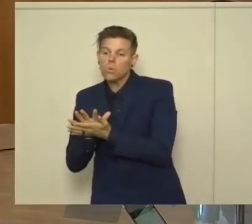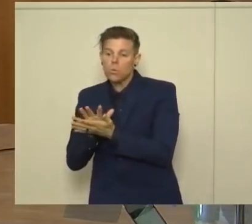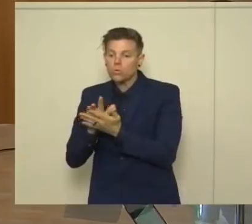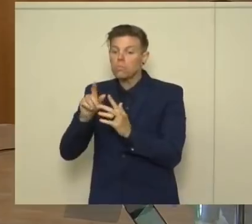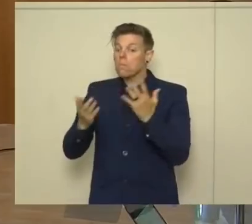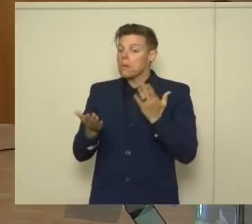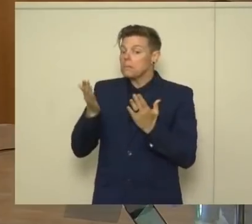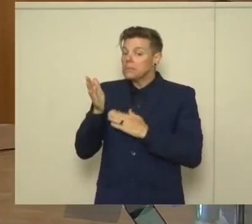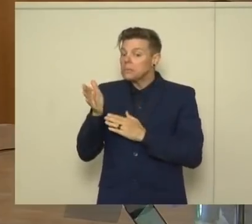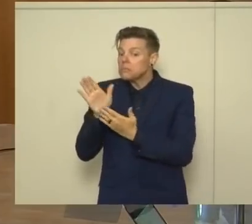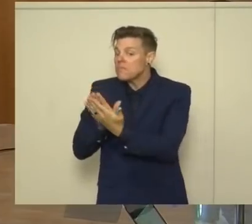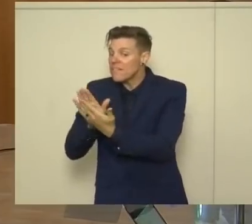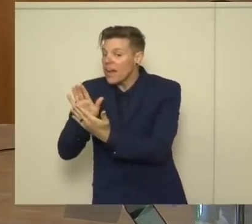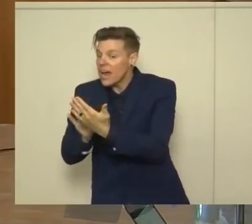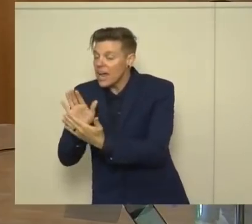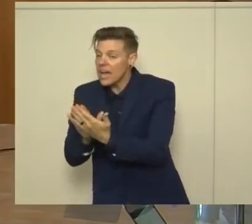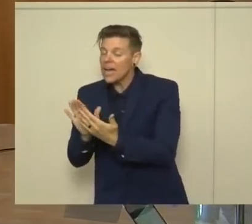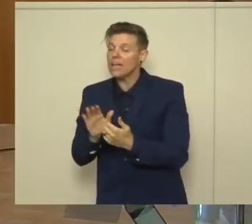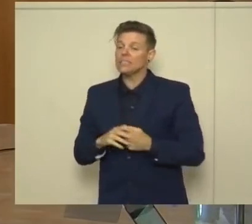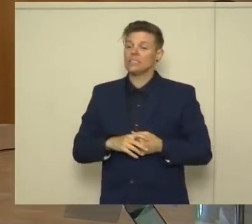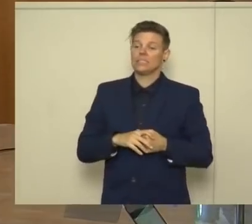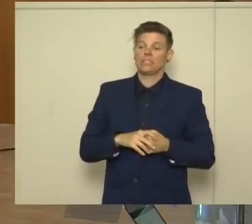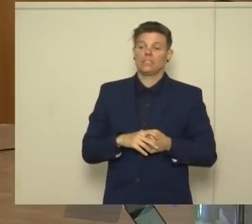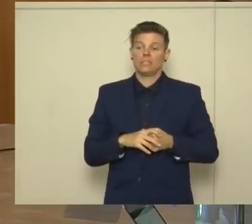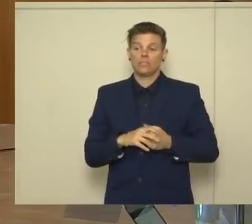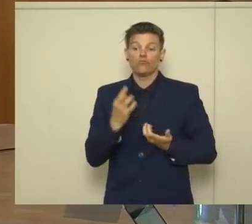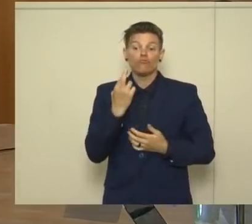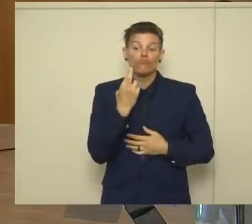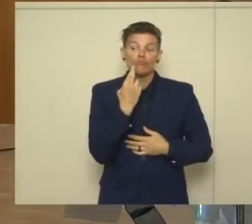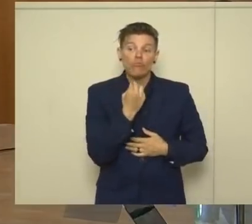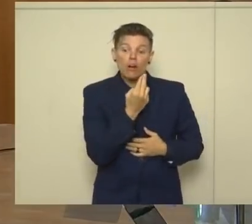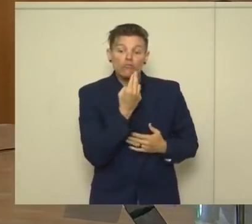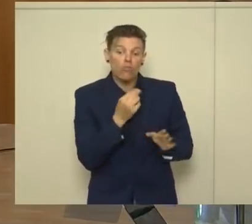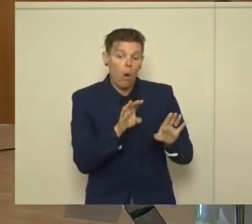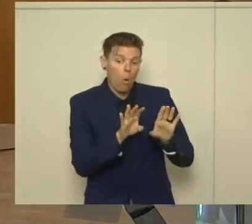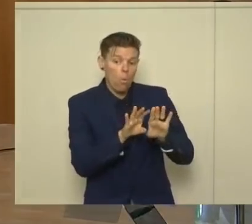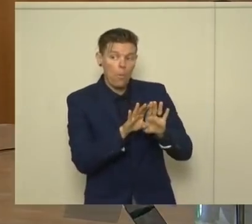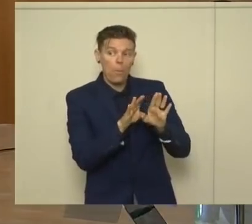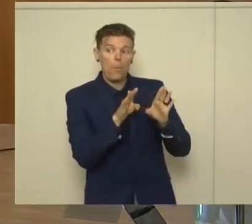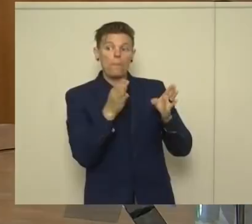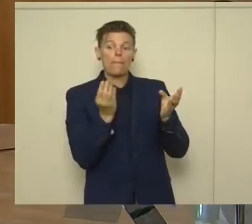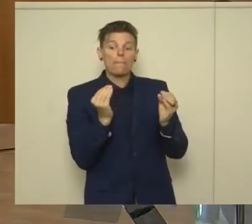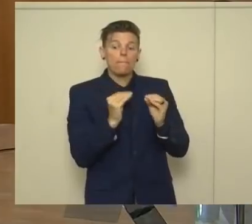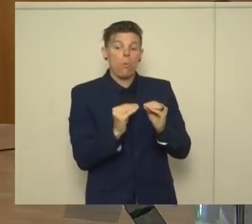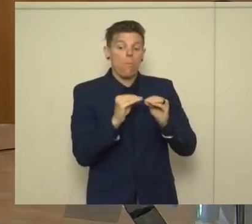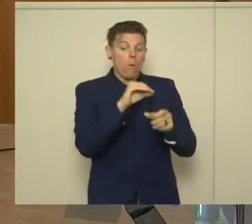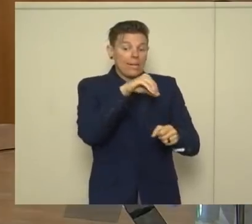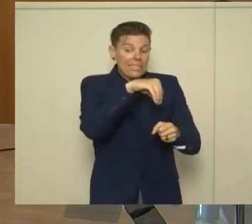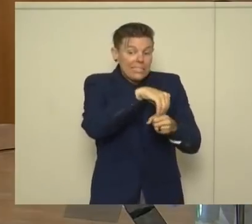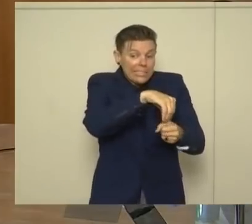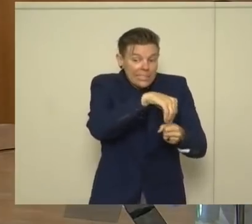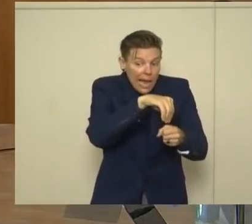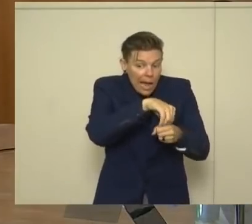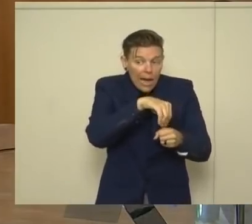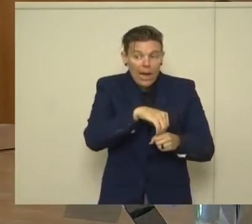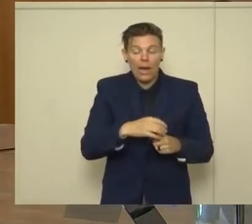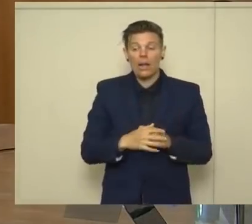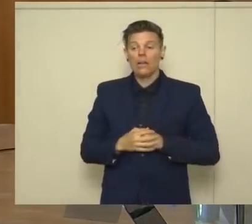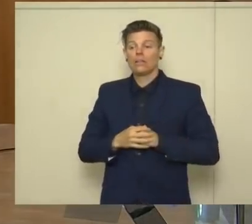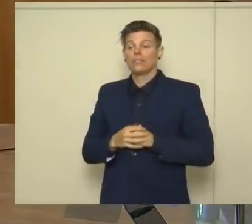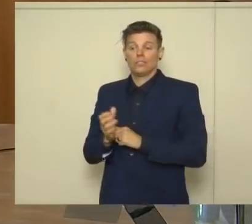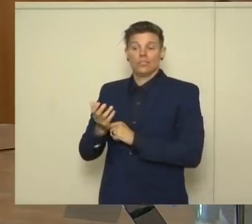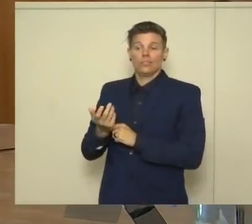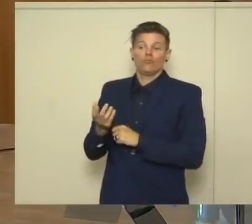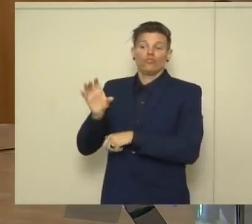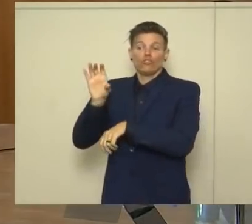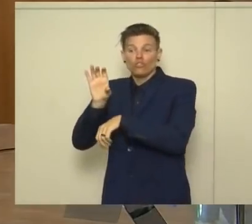learning with PPE, restaurants and churches admit more customers indoors, and as indeed we move towards the fall